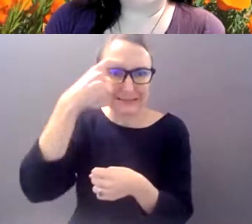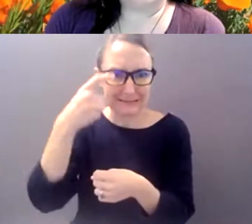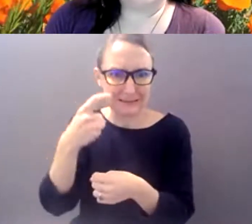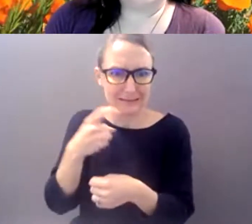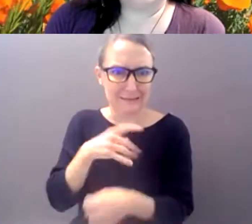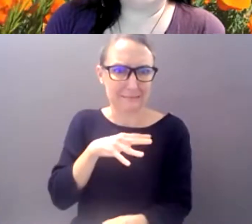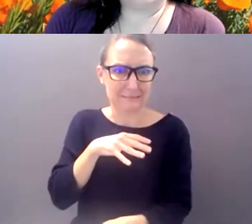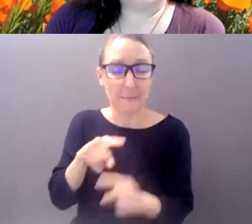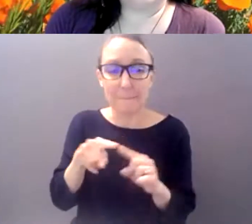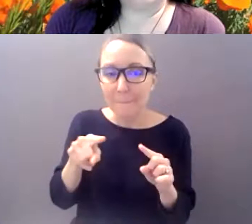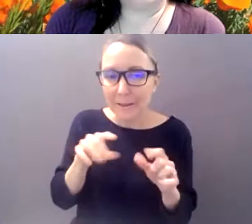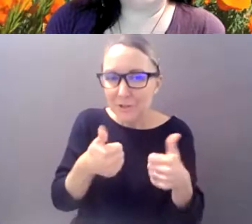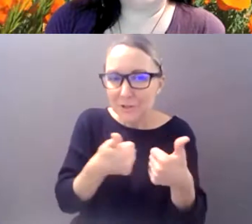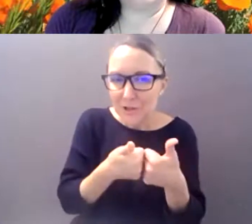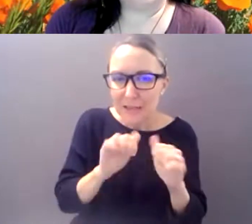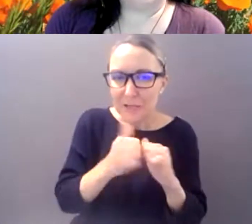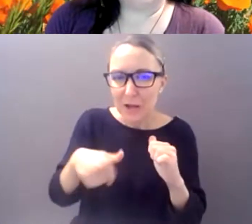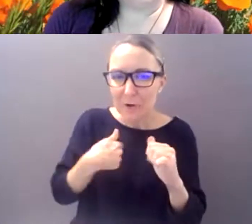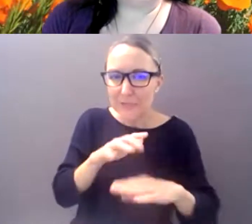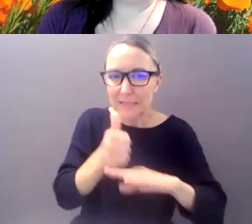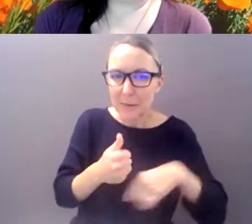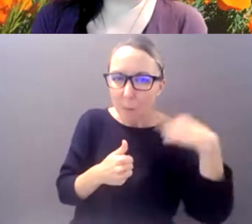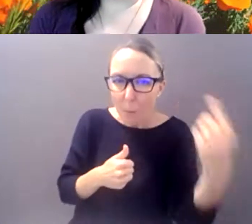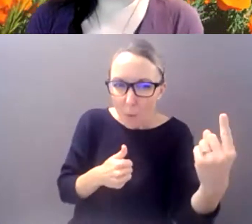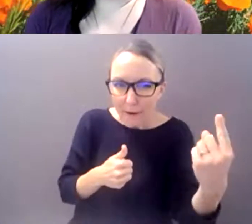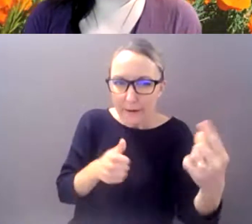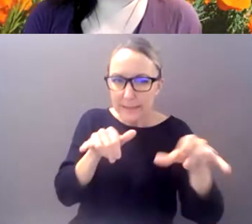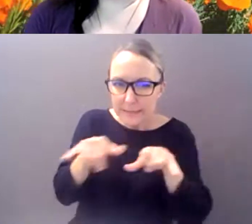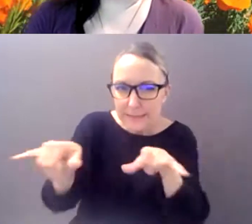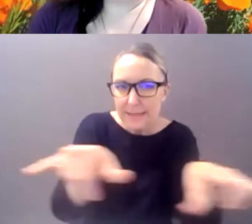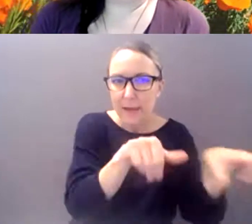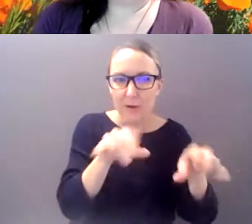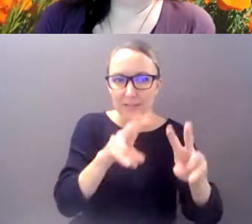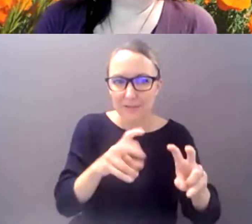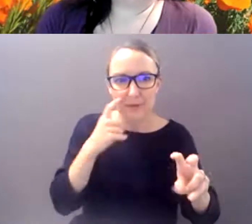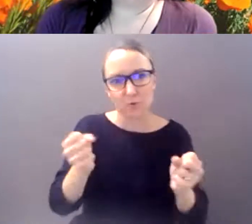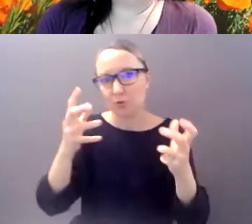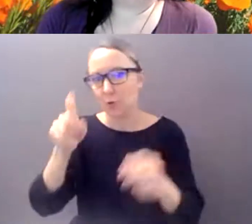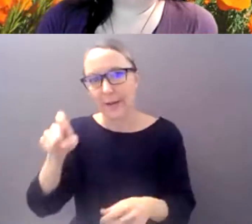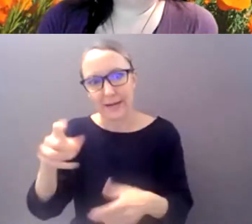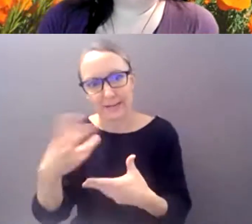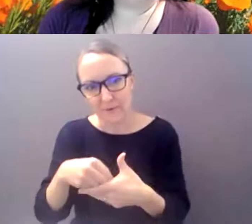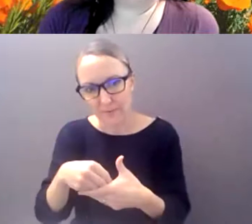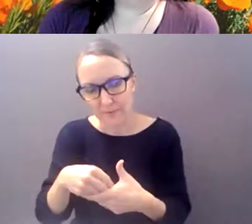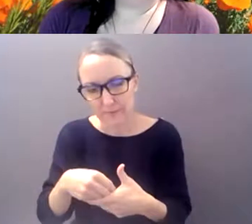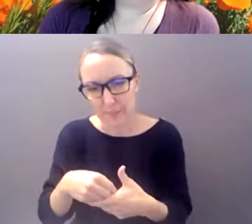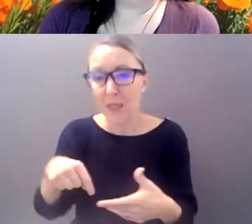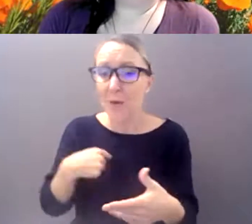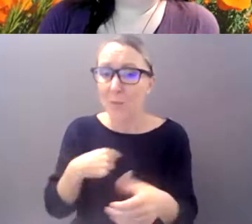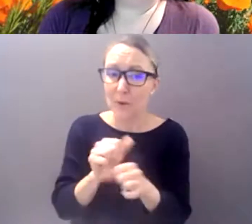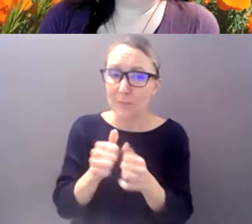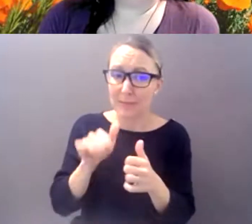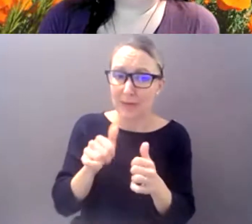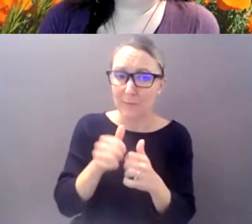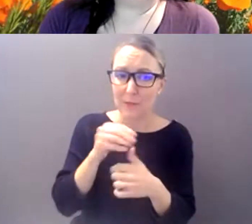challenge is how to have a one size fits all, given all of the needs. We're working on that in the homelessness arena right